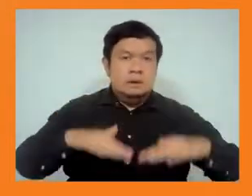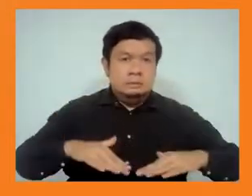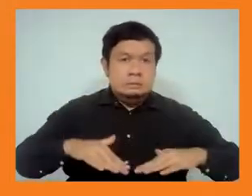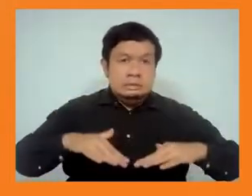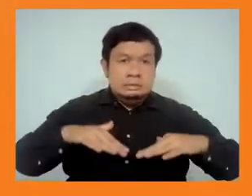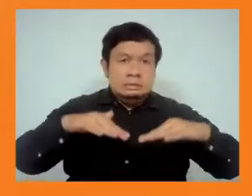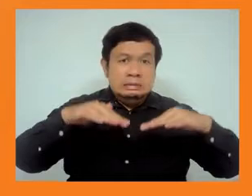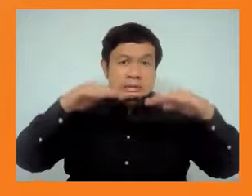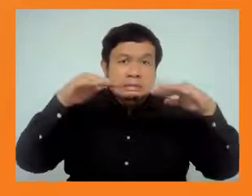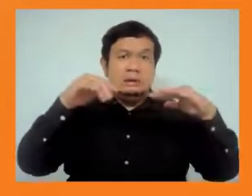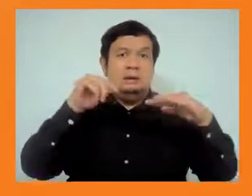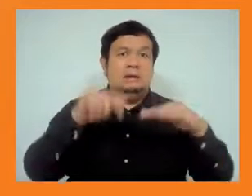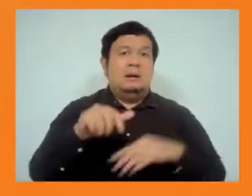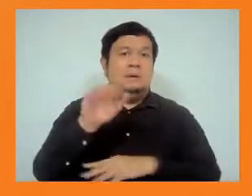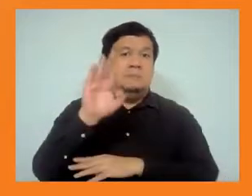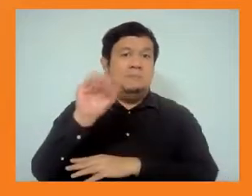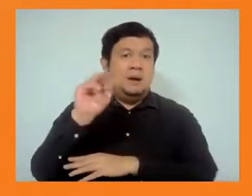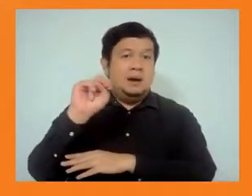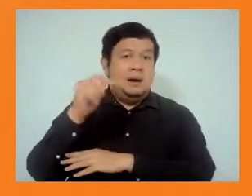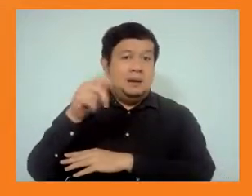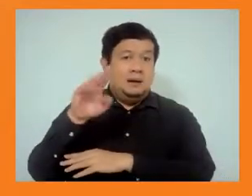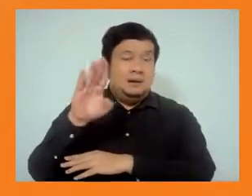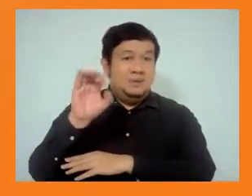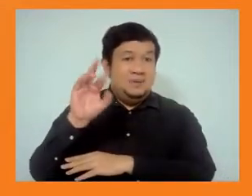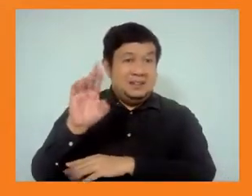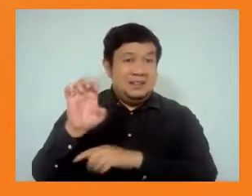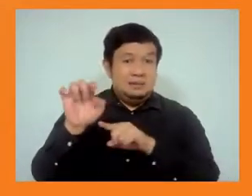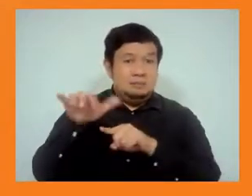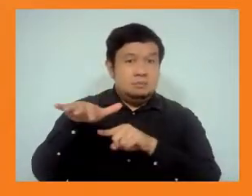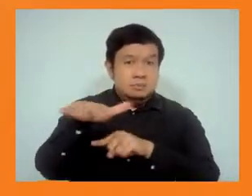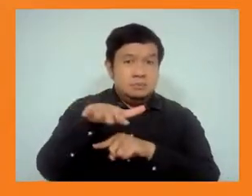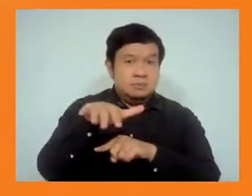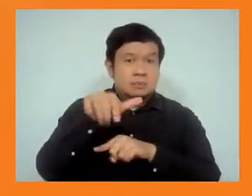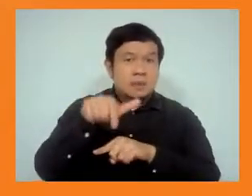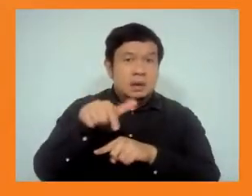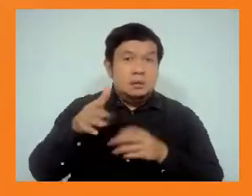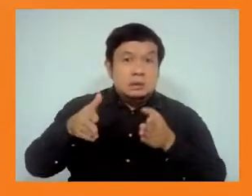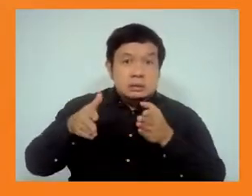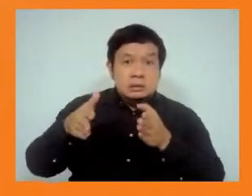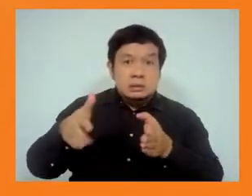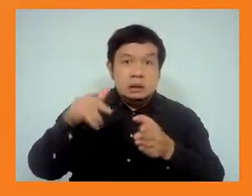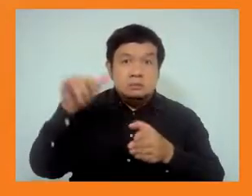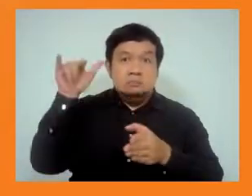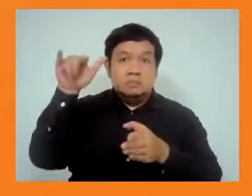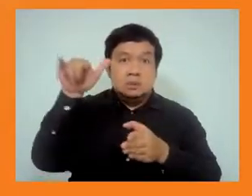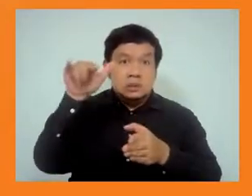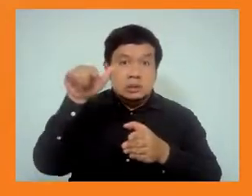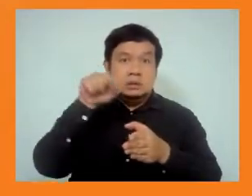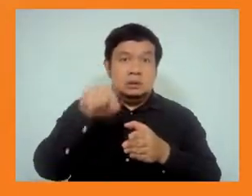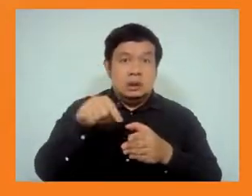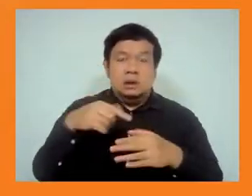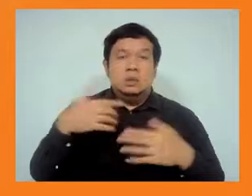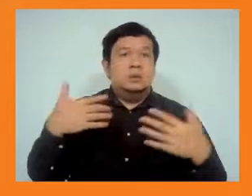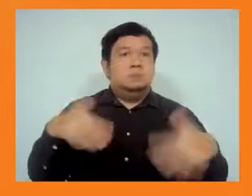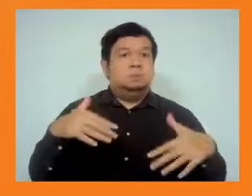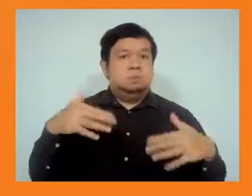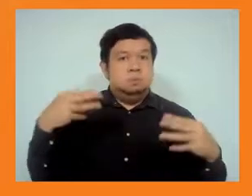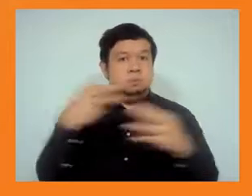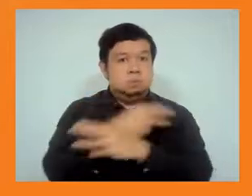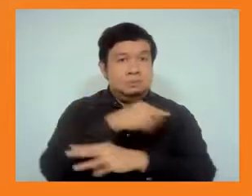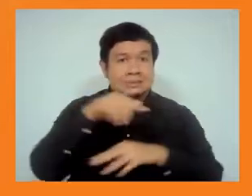She dedicated many years of her life fighting for people's rights, including ADB finance projects, such as the Kolkata Environmental